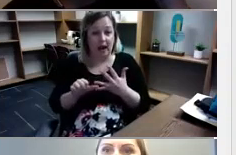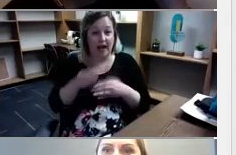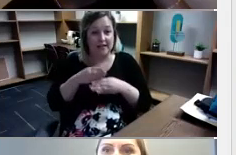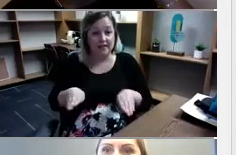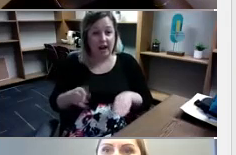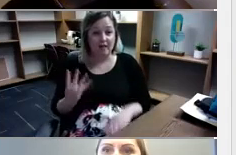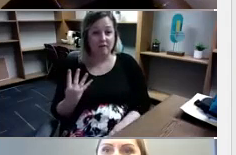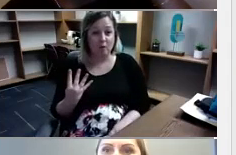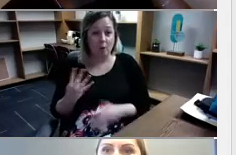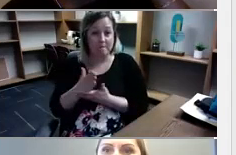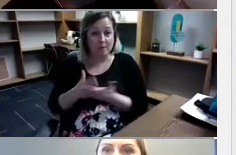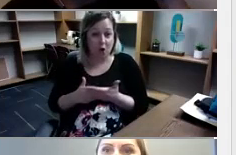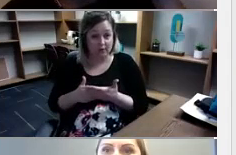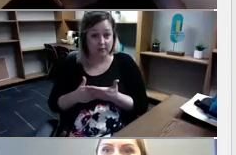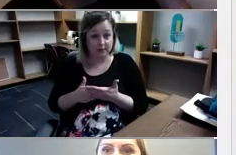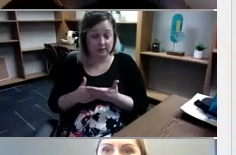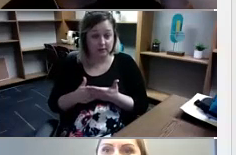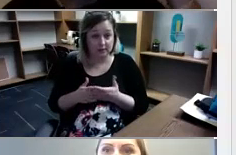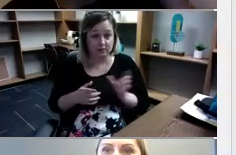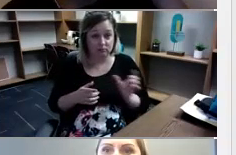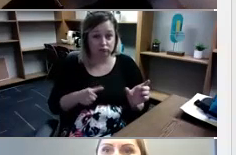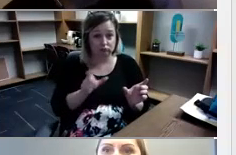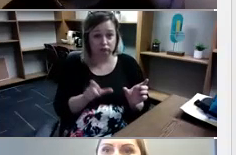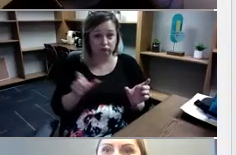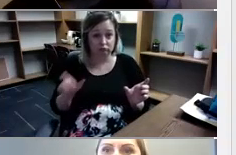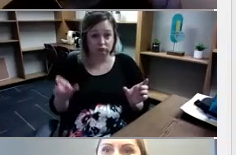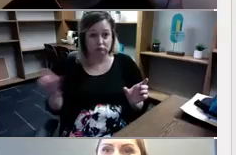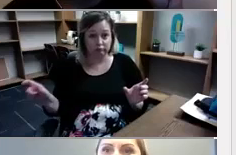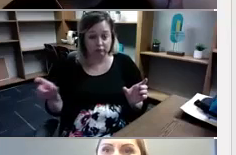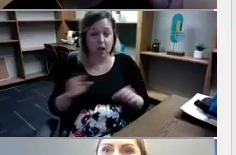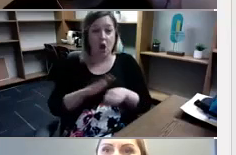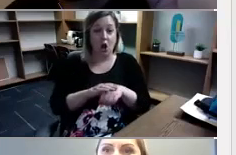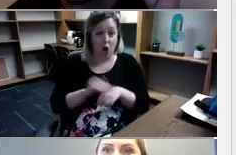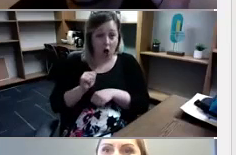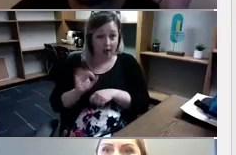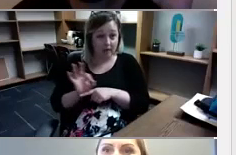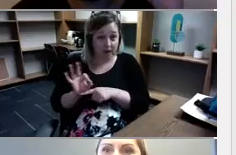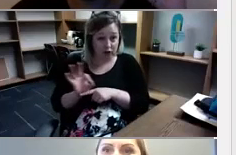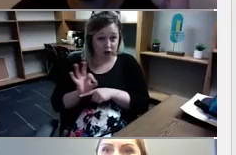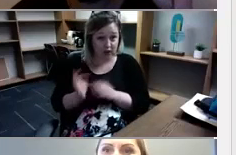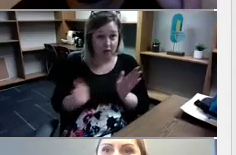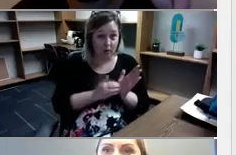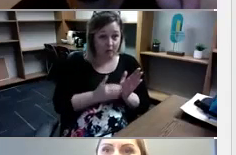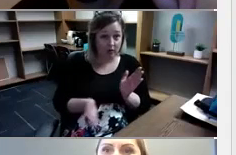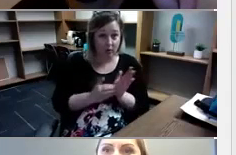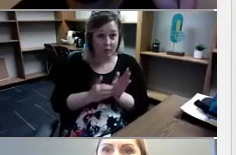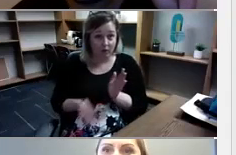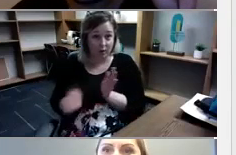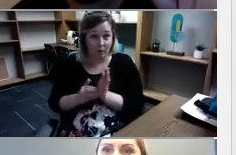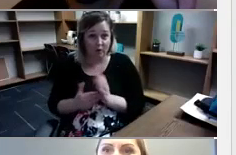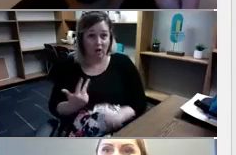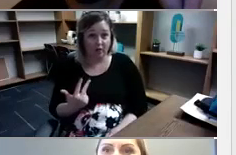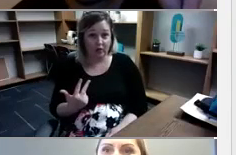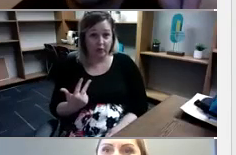we are calling the function recursively 3 times, right? So if we are calling this function